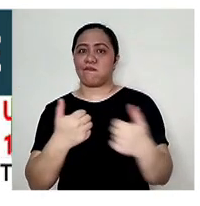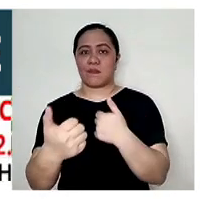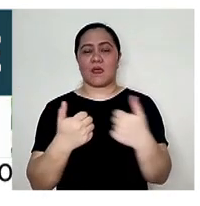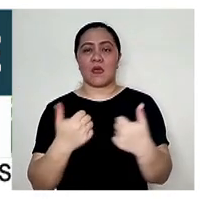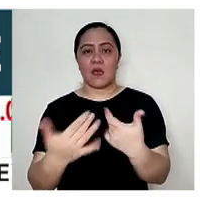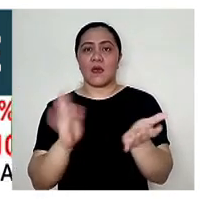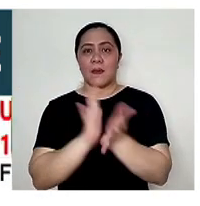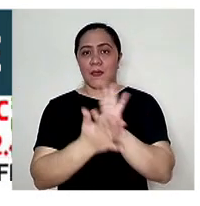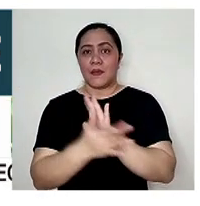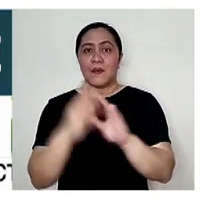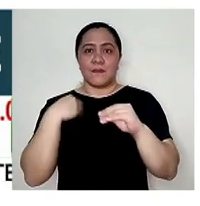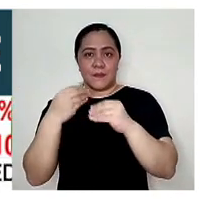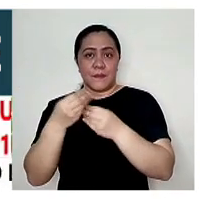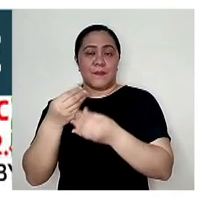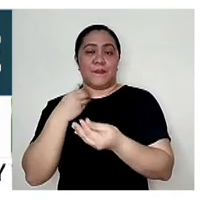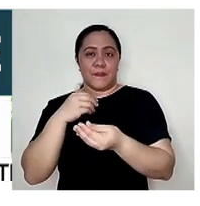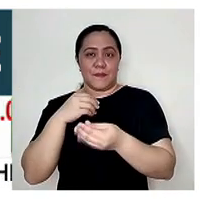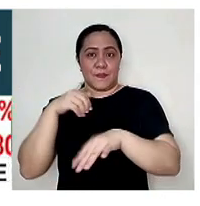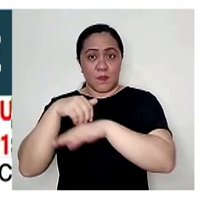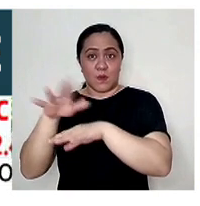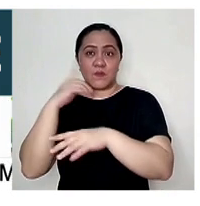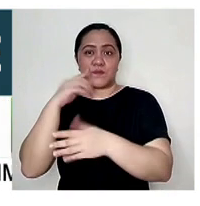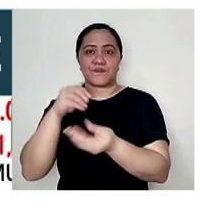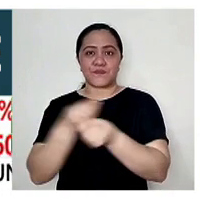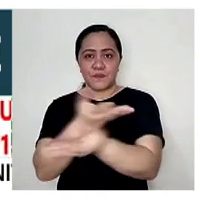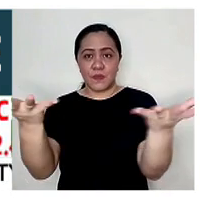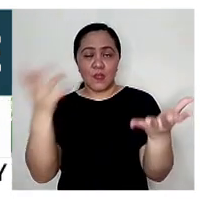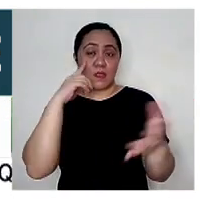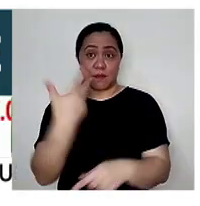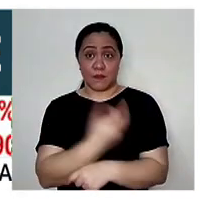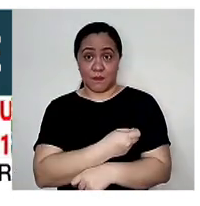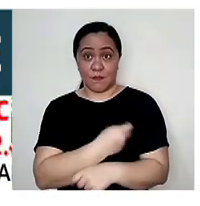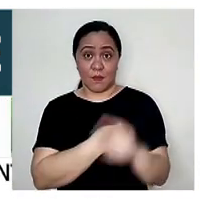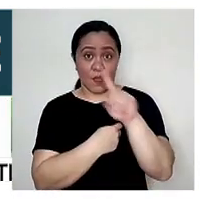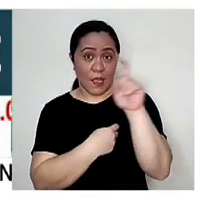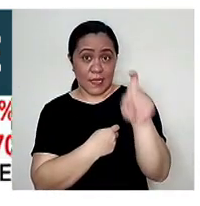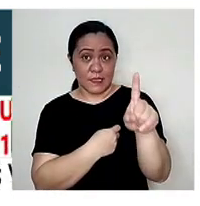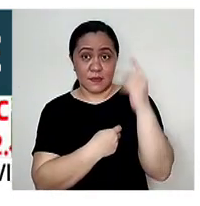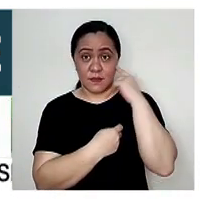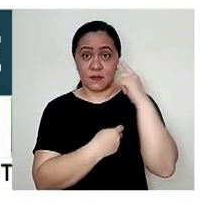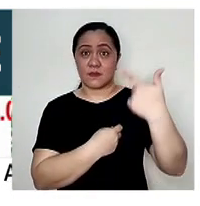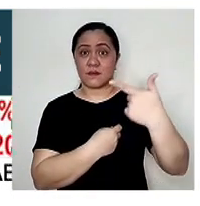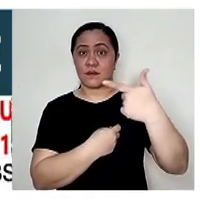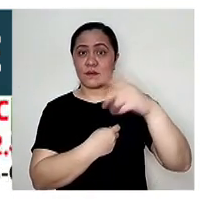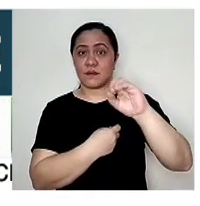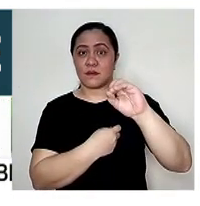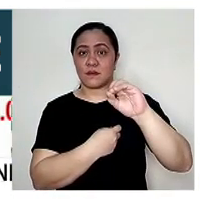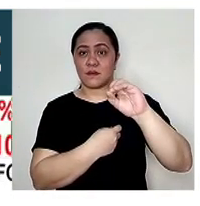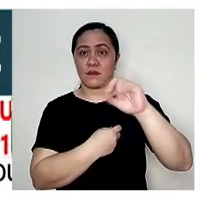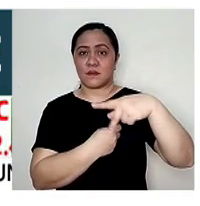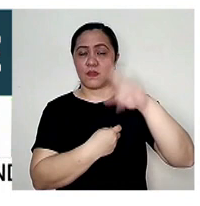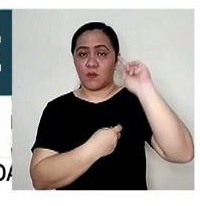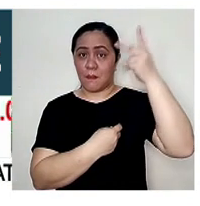distribute this vaccine, should there be space for geopolitics? I'm sure you know about, you